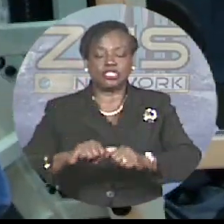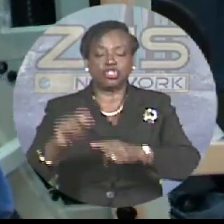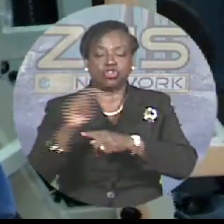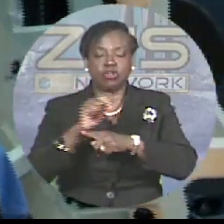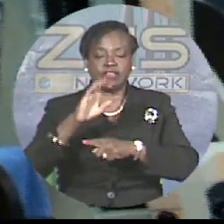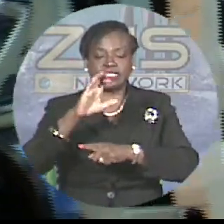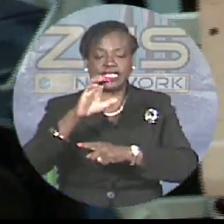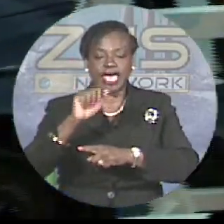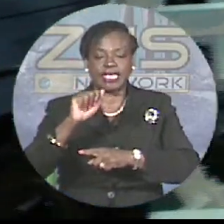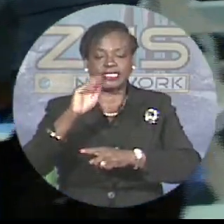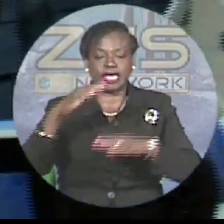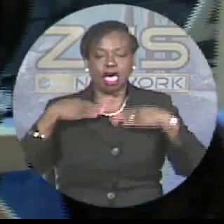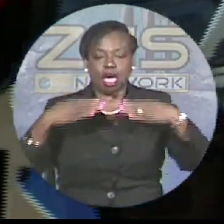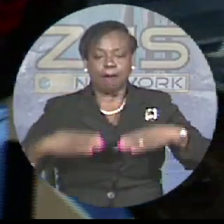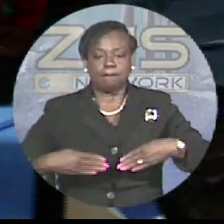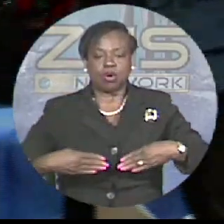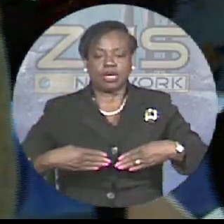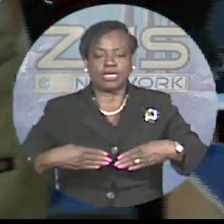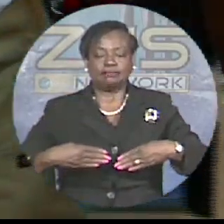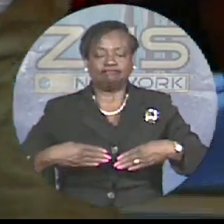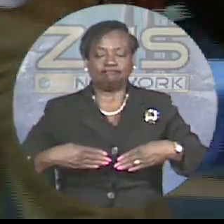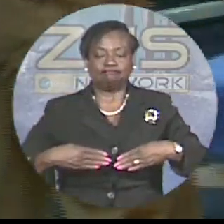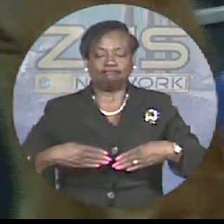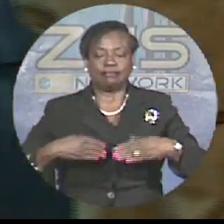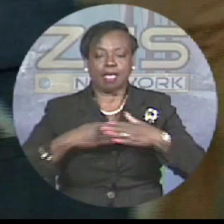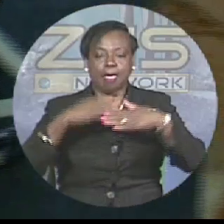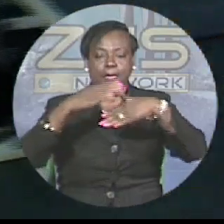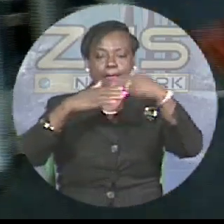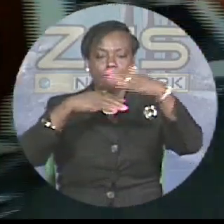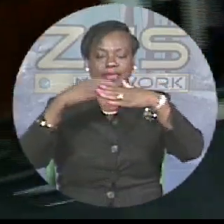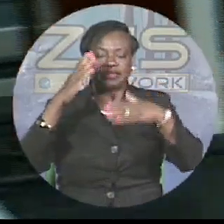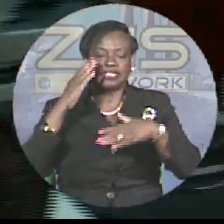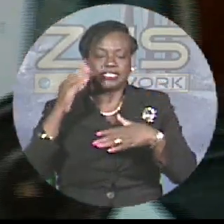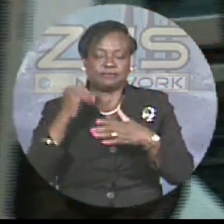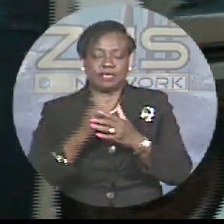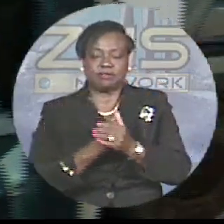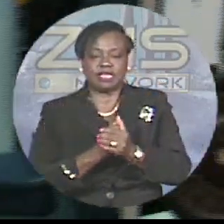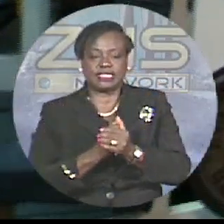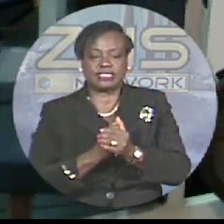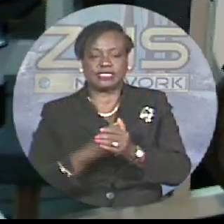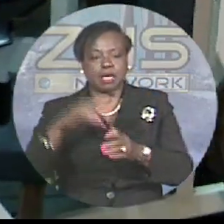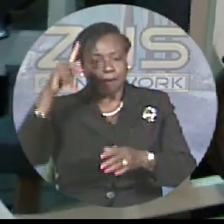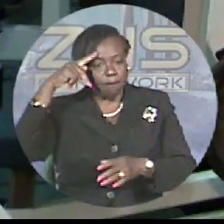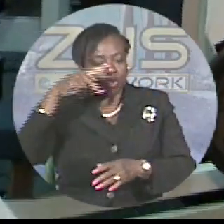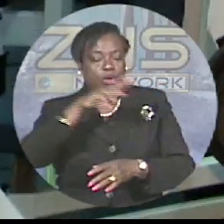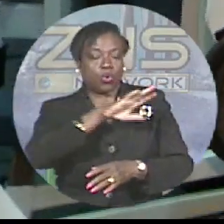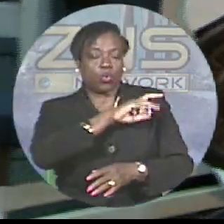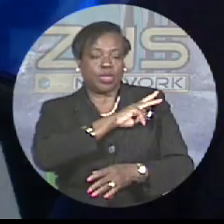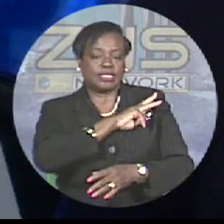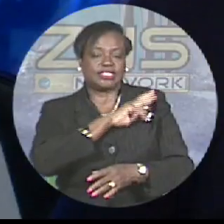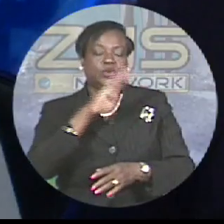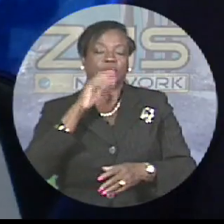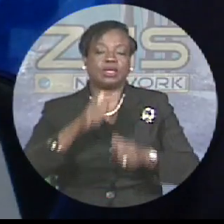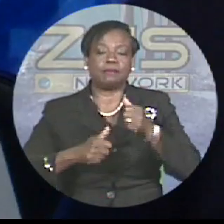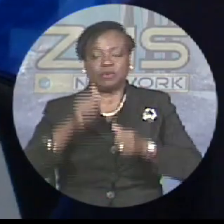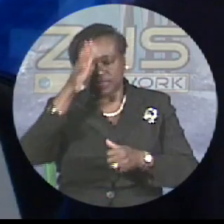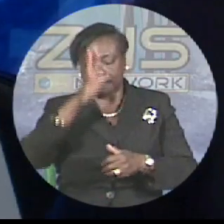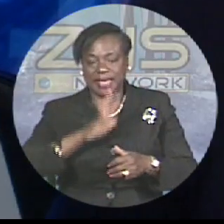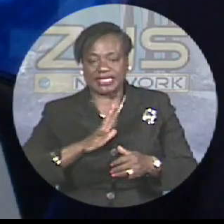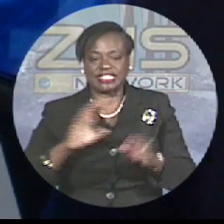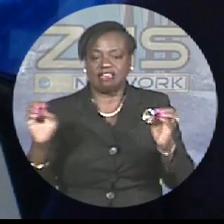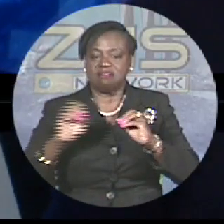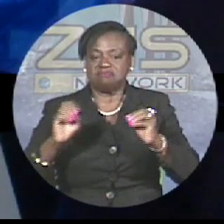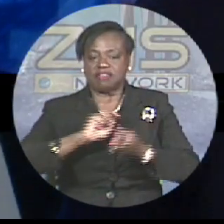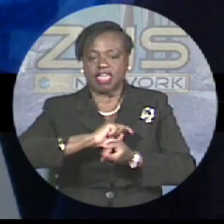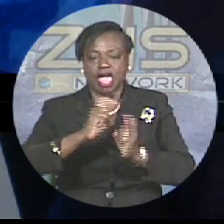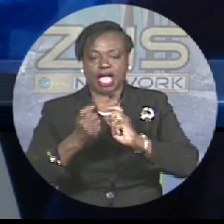Bodybuilding and Fitness Championships in Mexico next month. Paul Wilson will compete in the men's welterweight division. Nothing really changed.